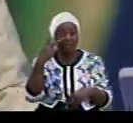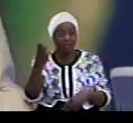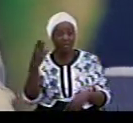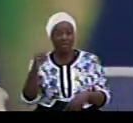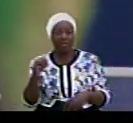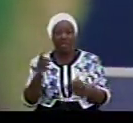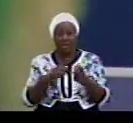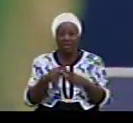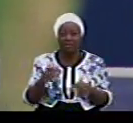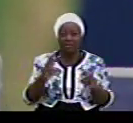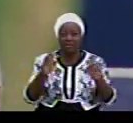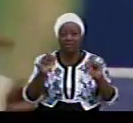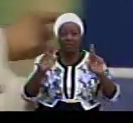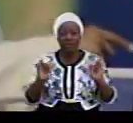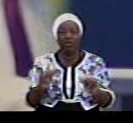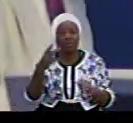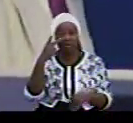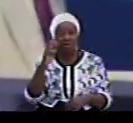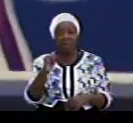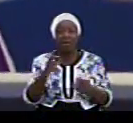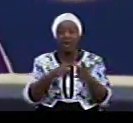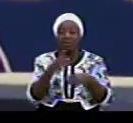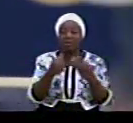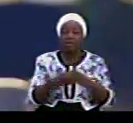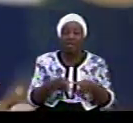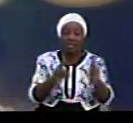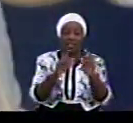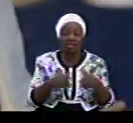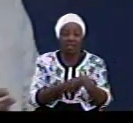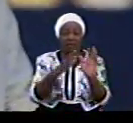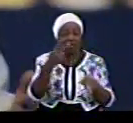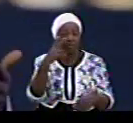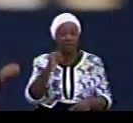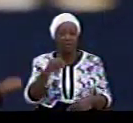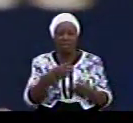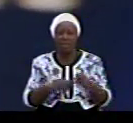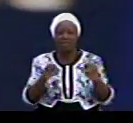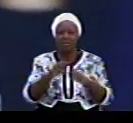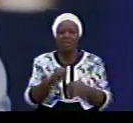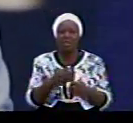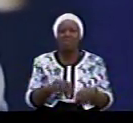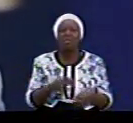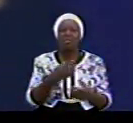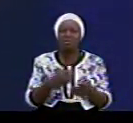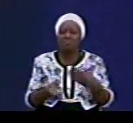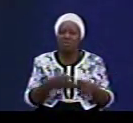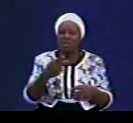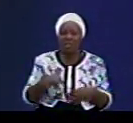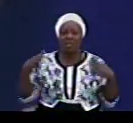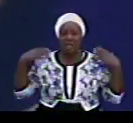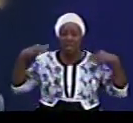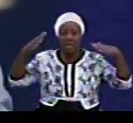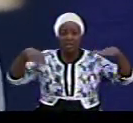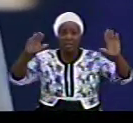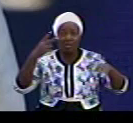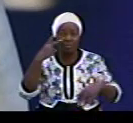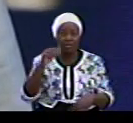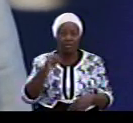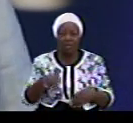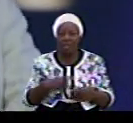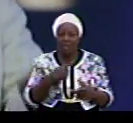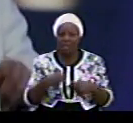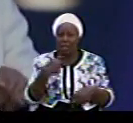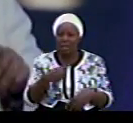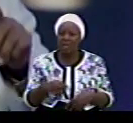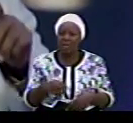disciples saw him. Even the angel said, why are you looking for the dead, for the living among the